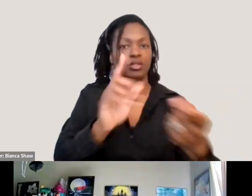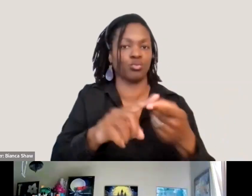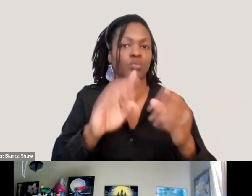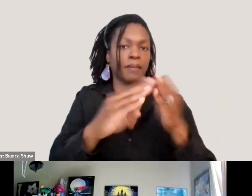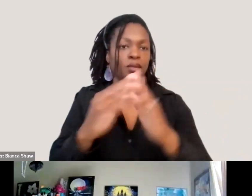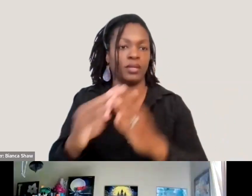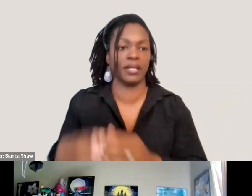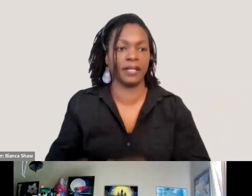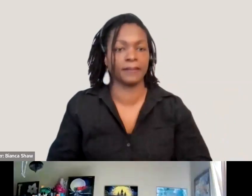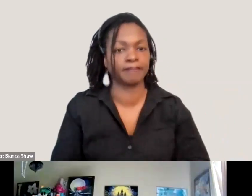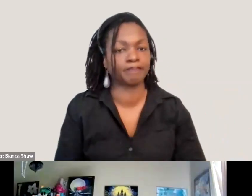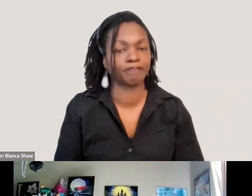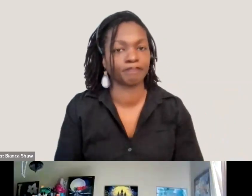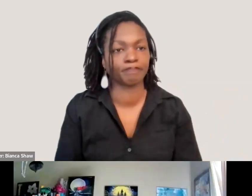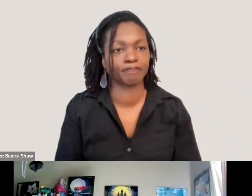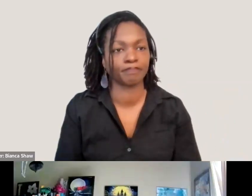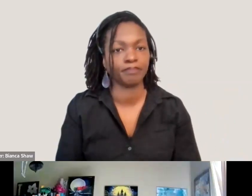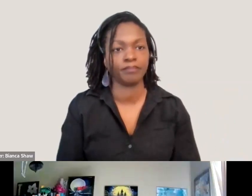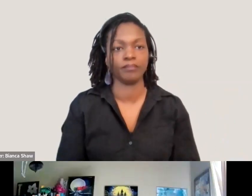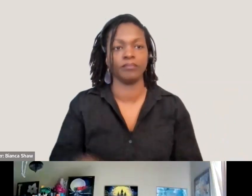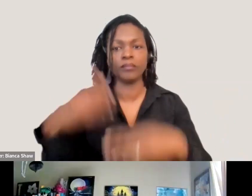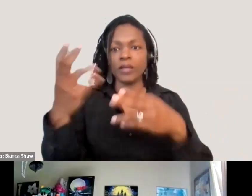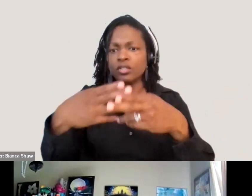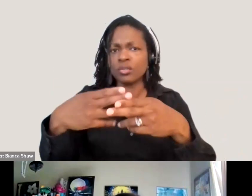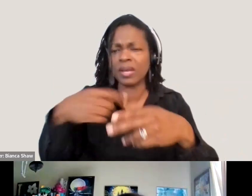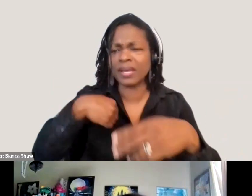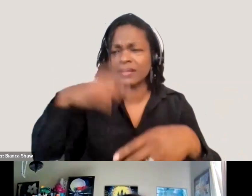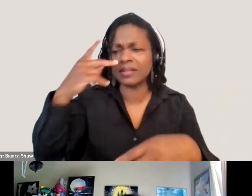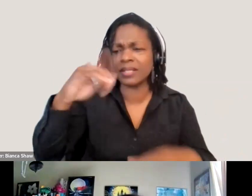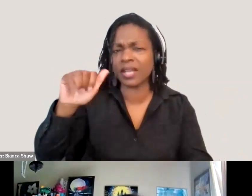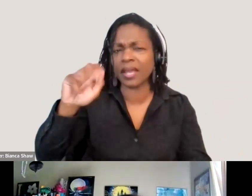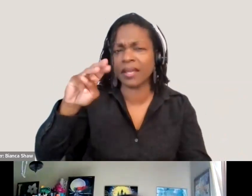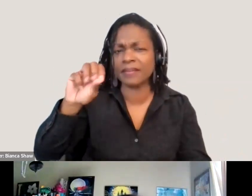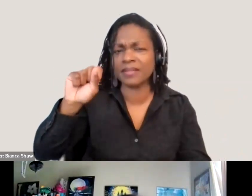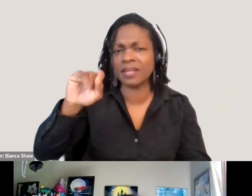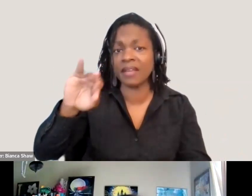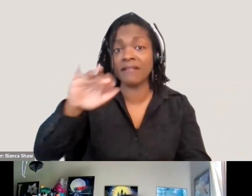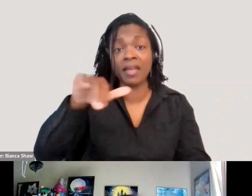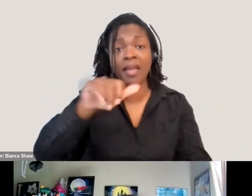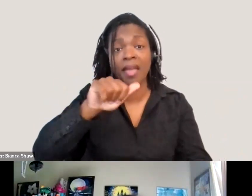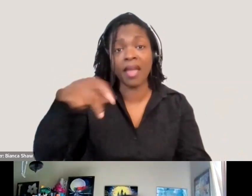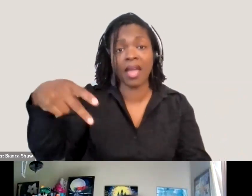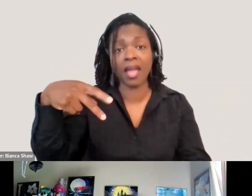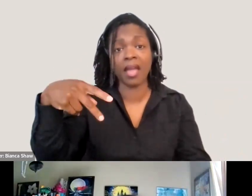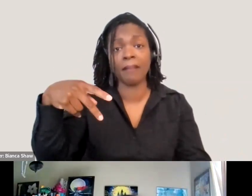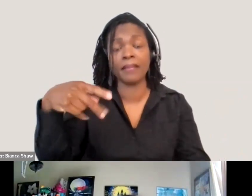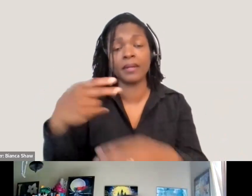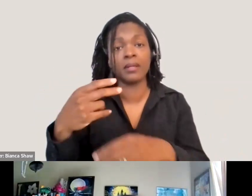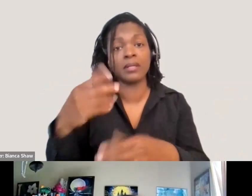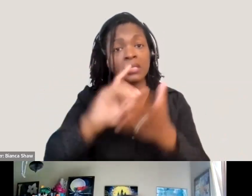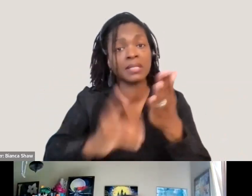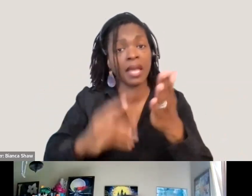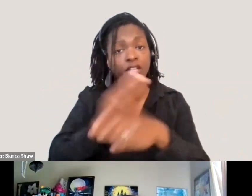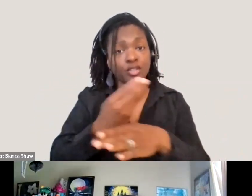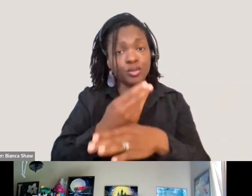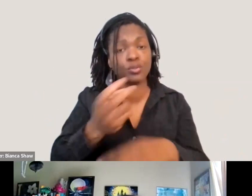Just quickly, I see James asked about if our apps are designed to be used by a blind or disabled person who